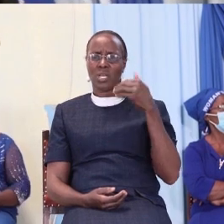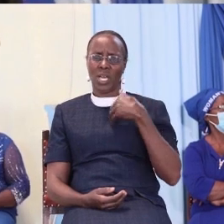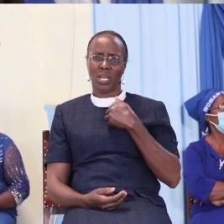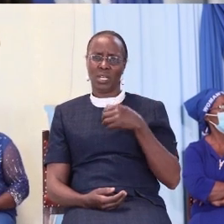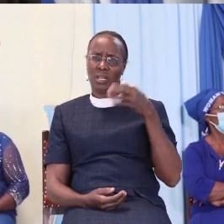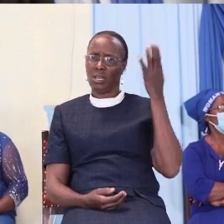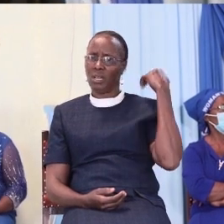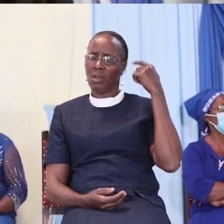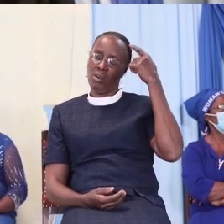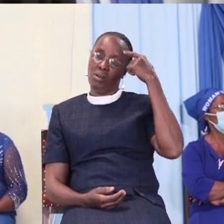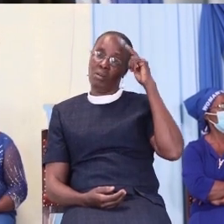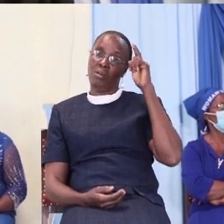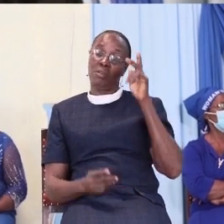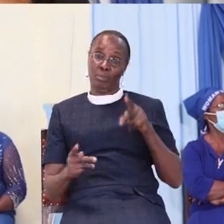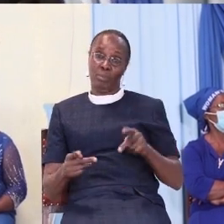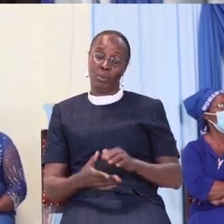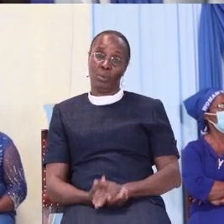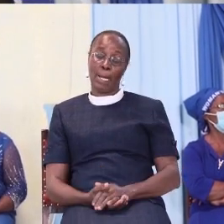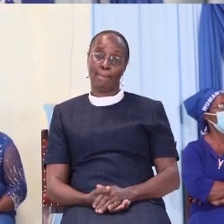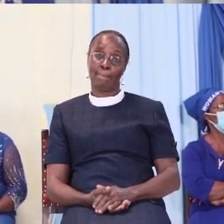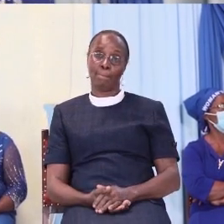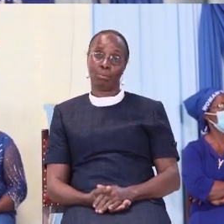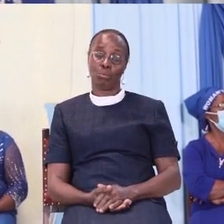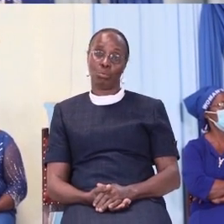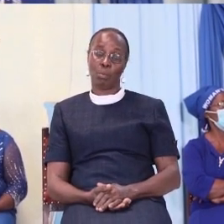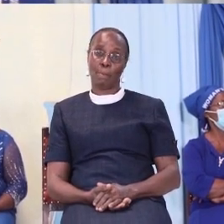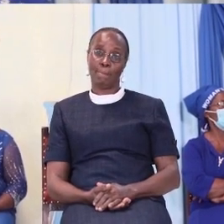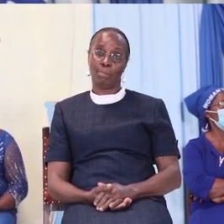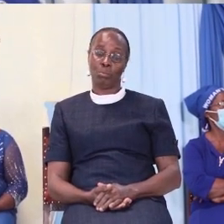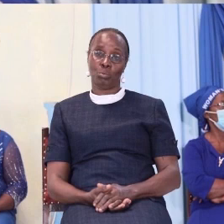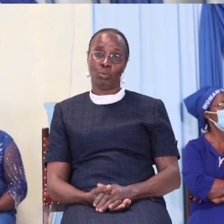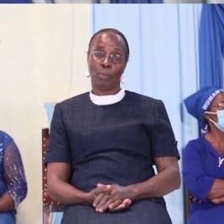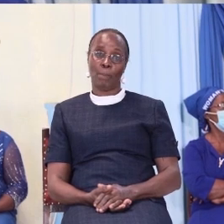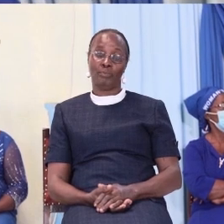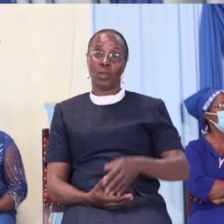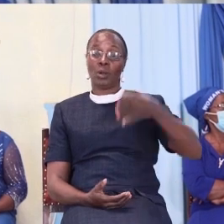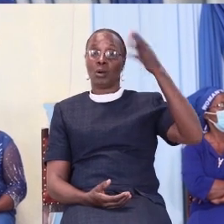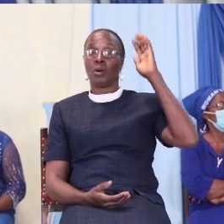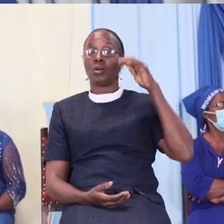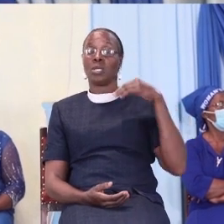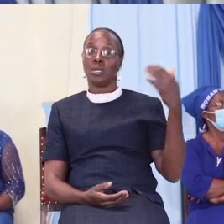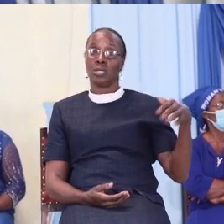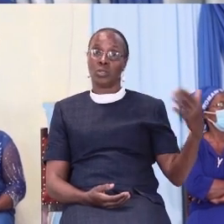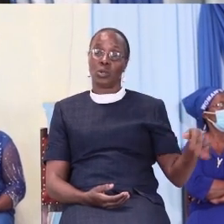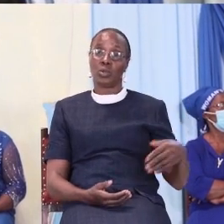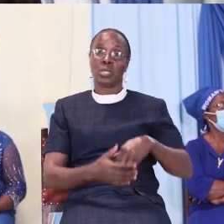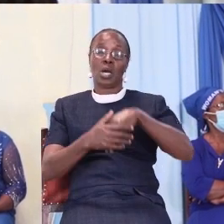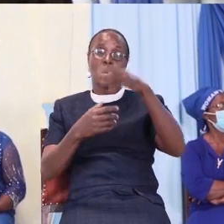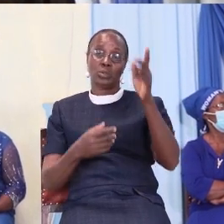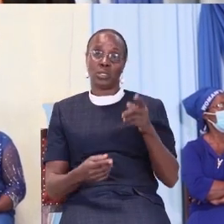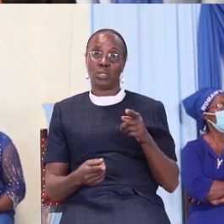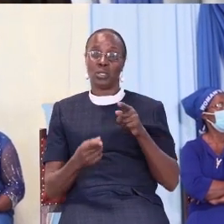people. And I want to say that God was always out to fulfill his